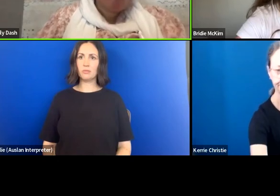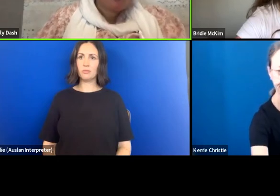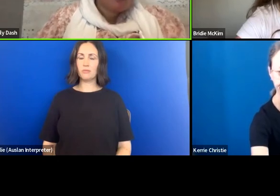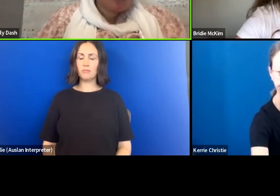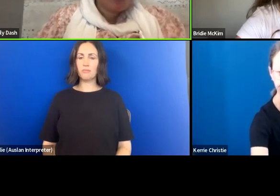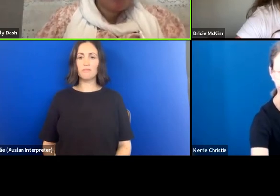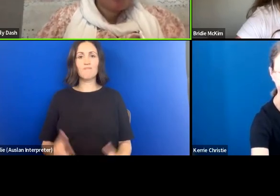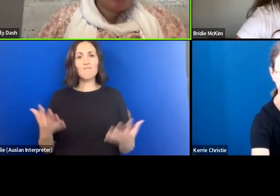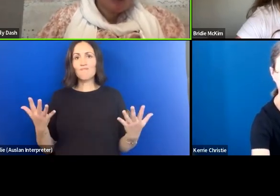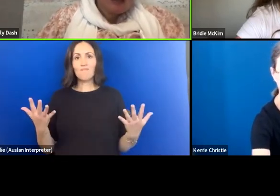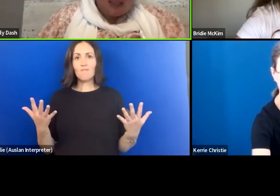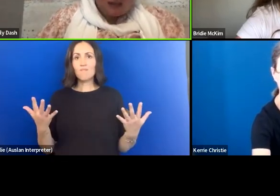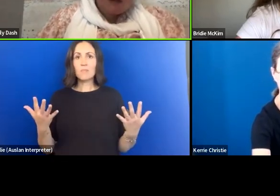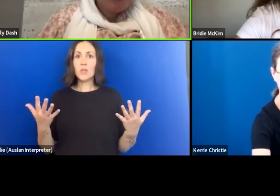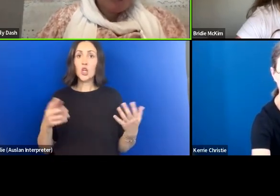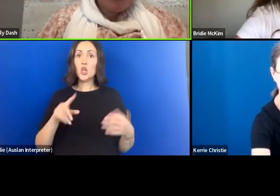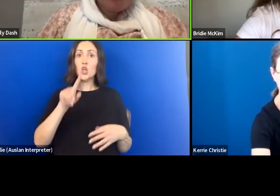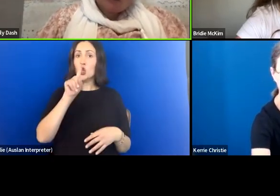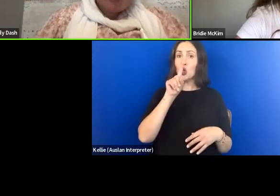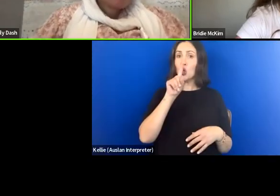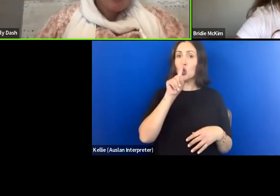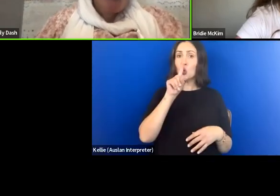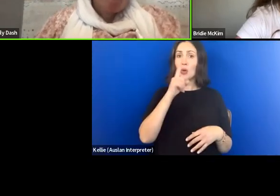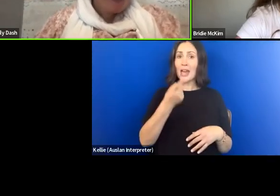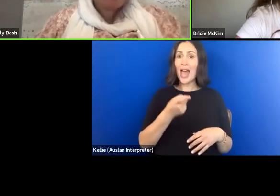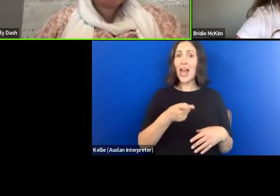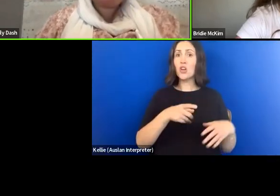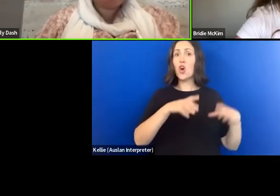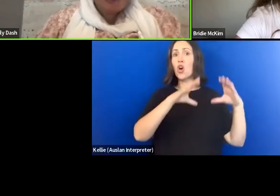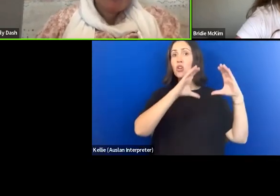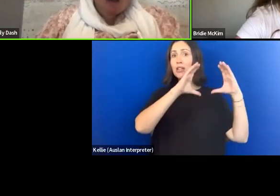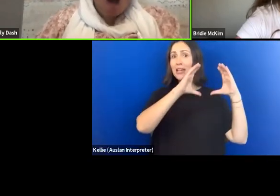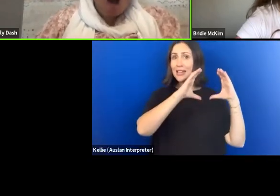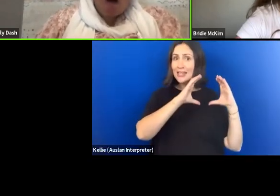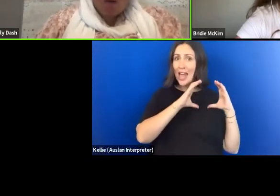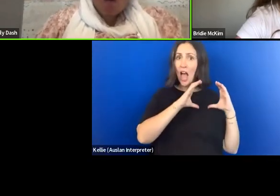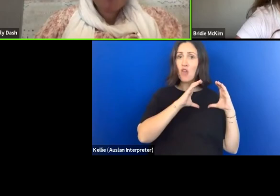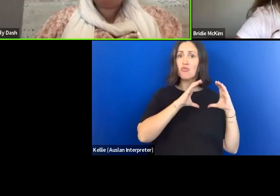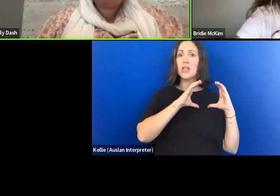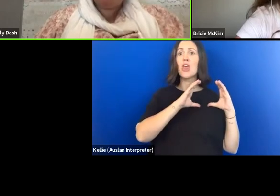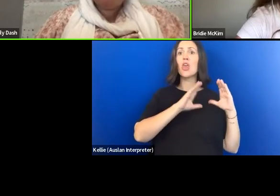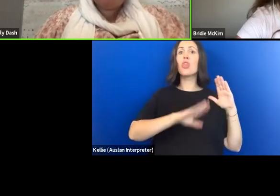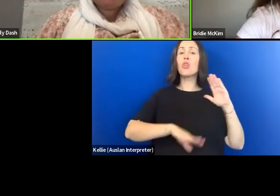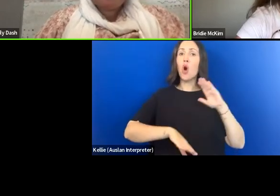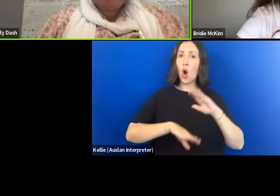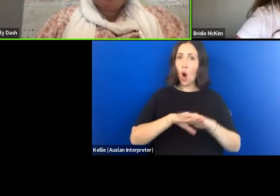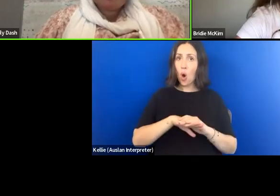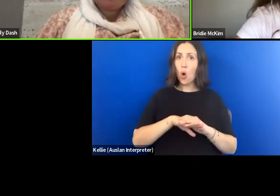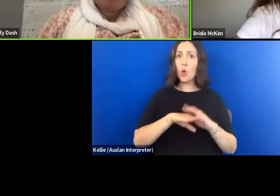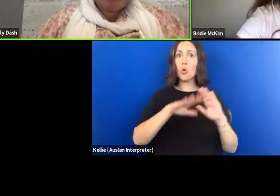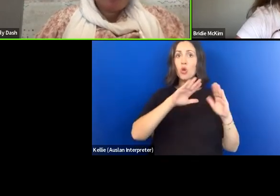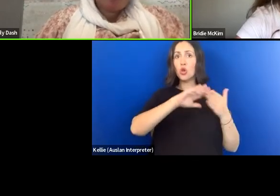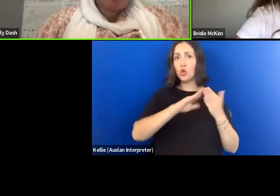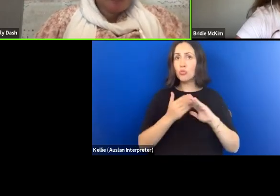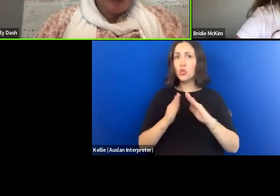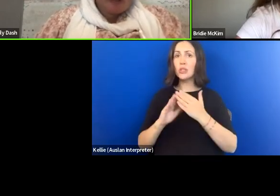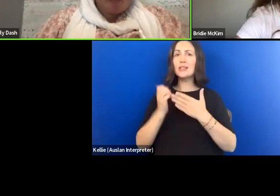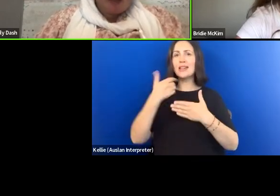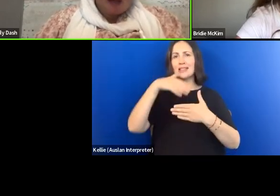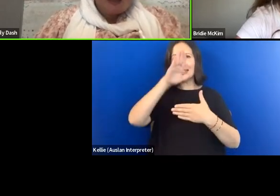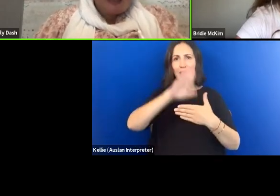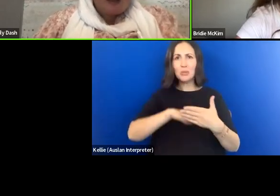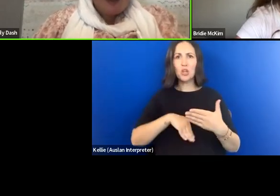cannot reasonably expect it to carry and convey the whole experience of a